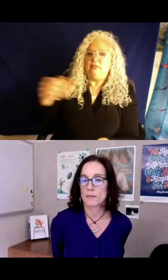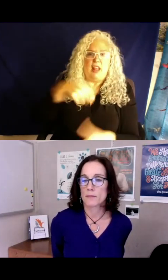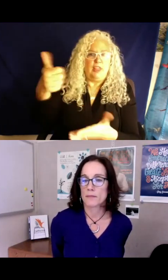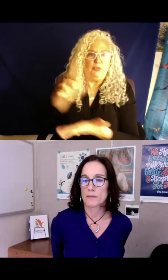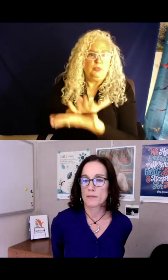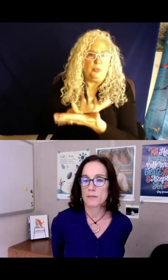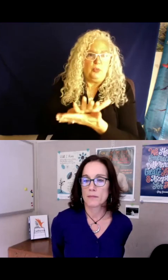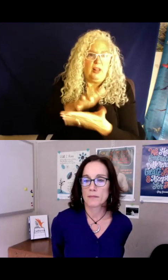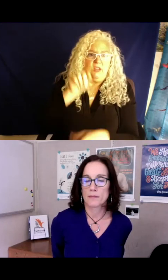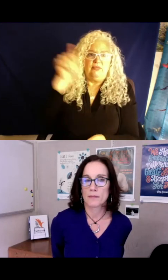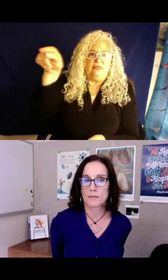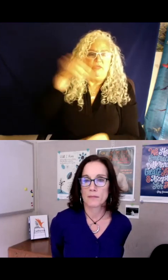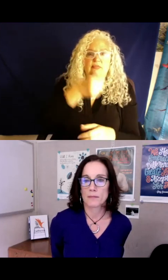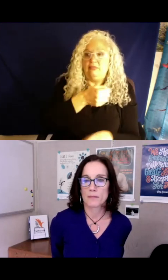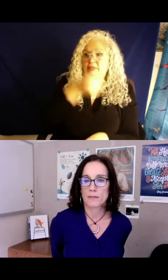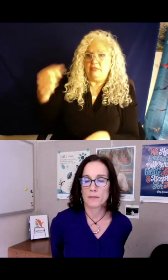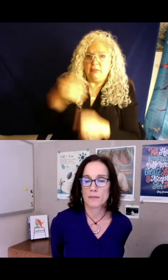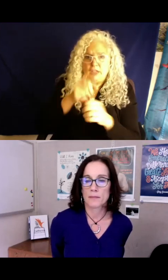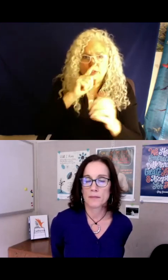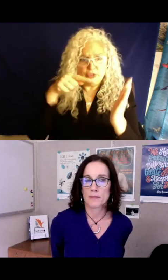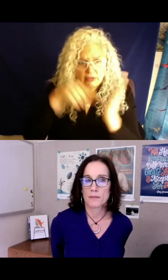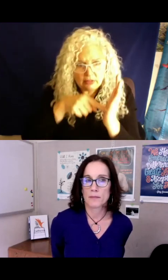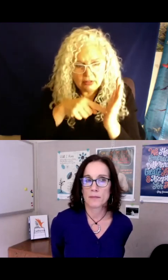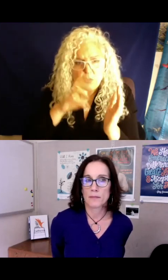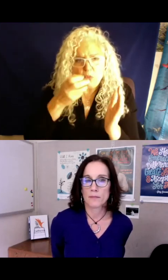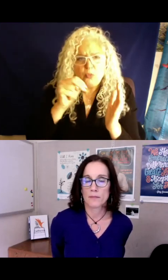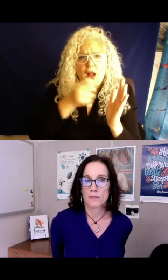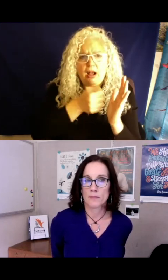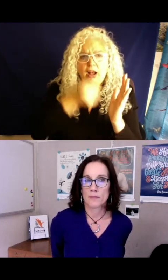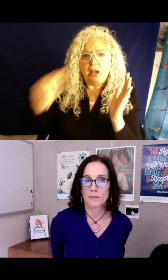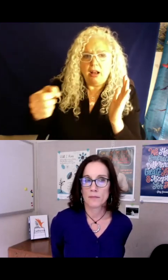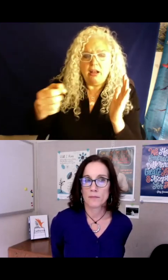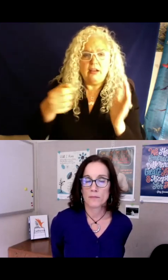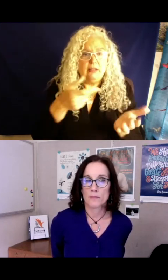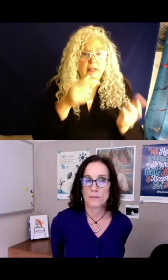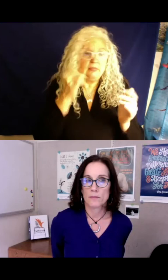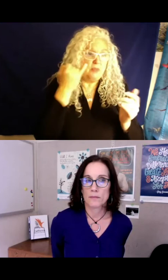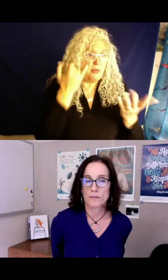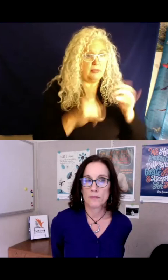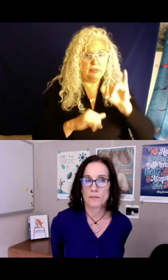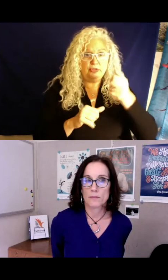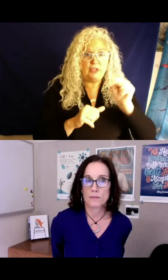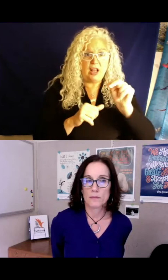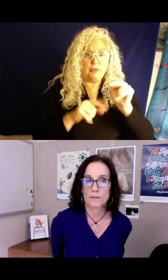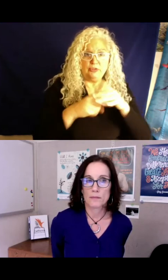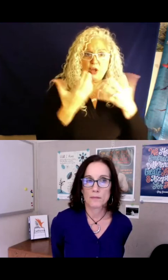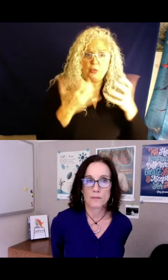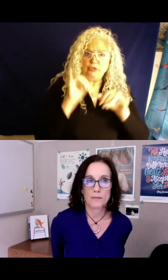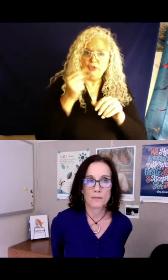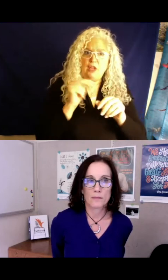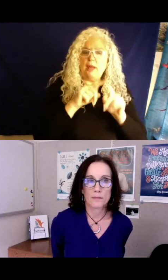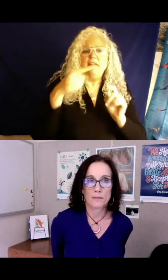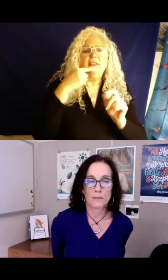too. So if there's, for example, placement at a different school, we want to make sure